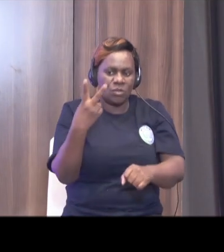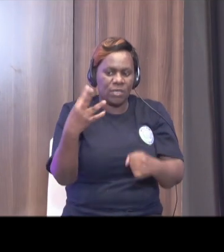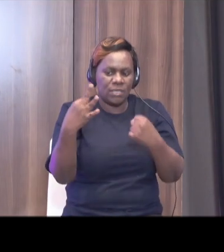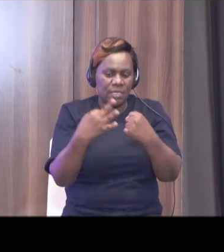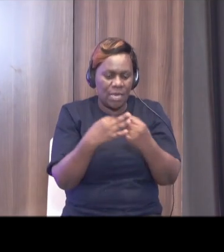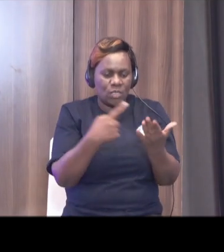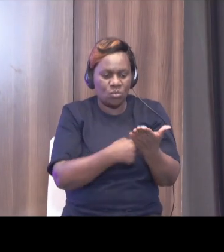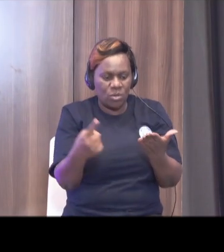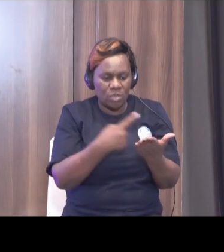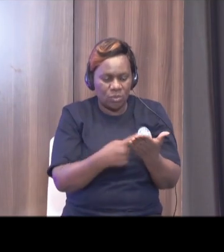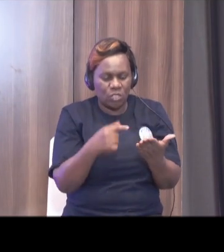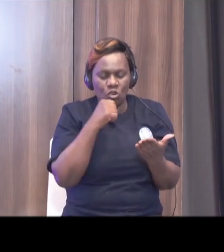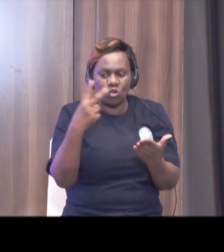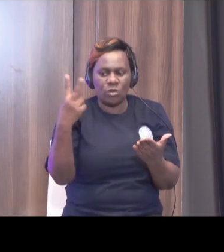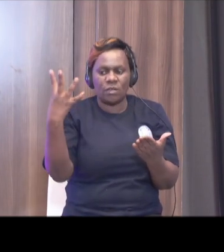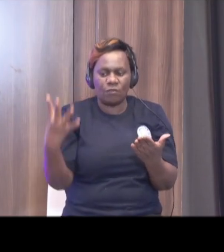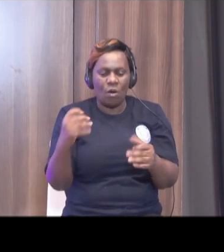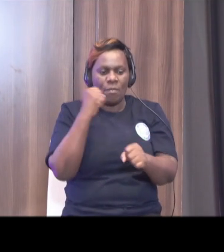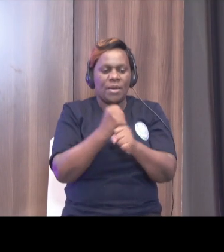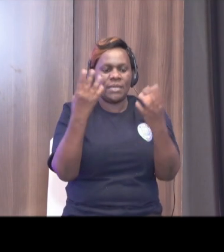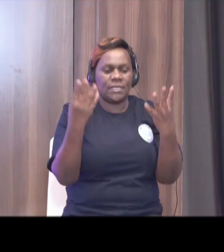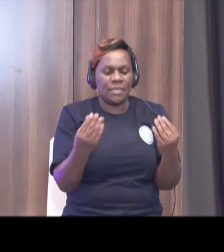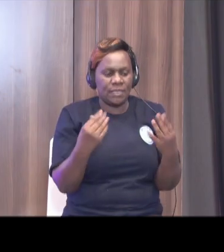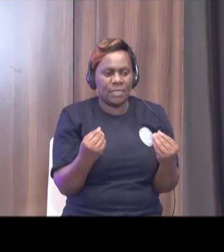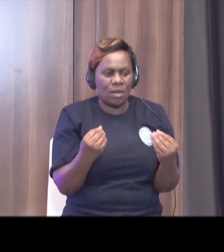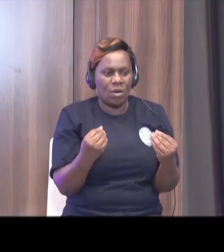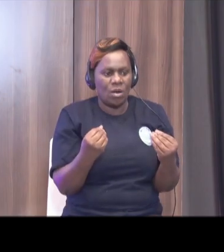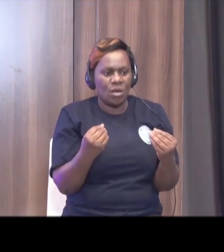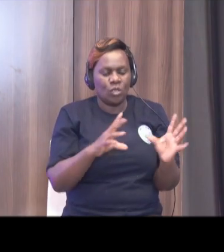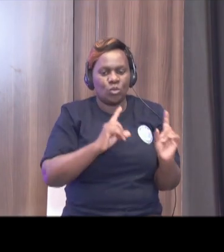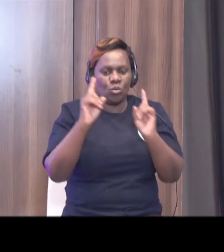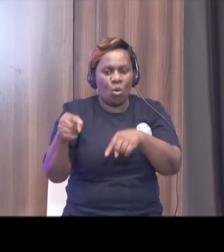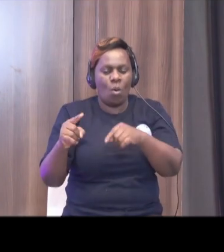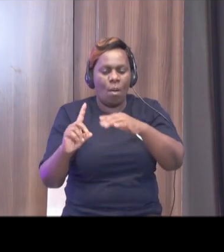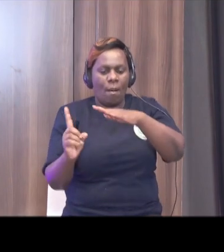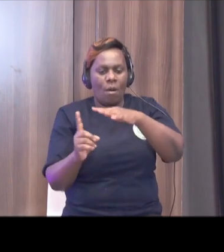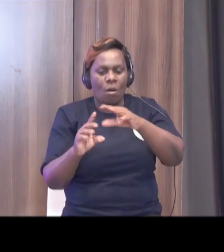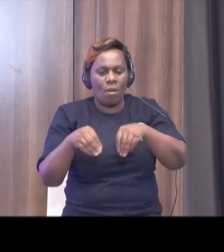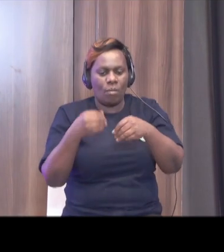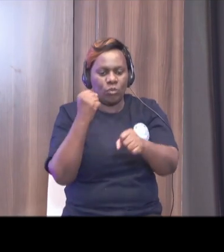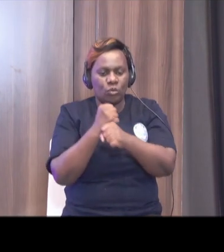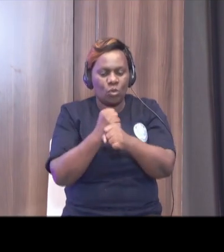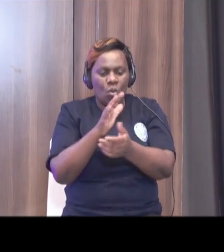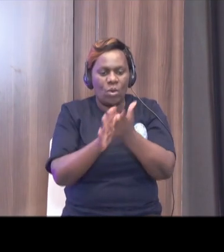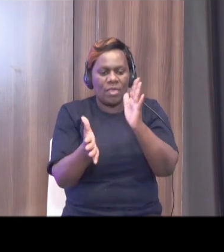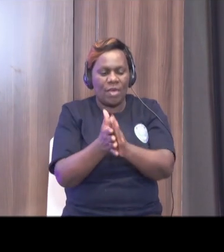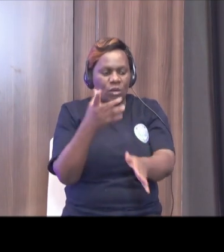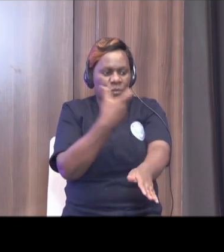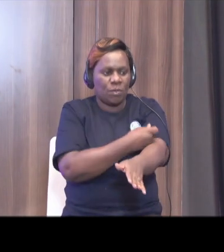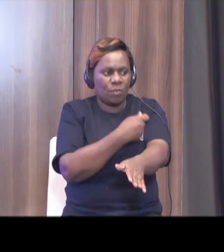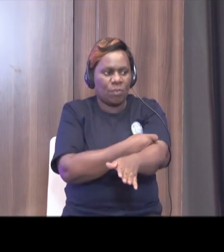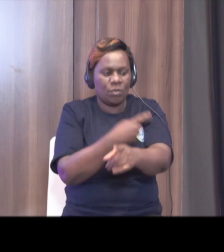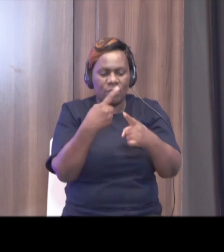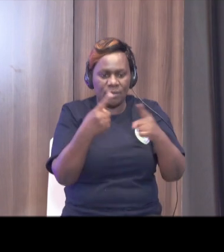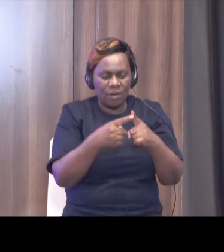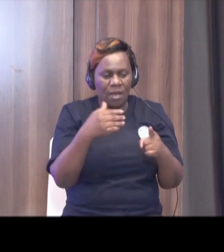of gestation or 24, and make it easier for OBGYNs to co-administer it with other vaccines like Tdap, like